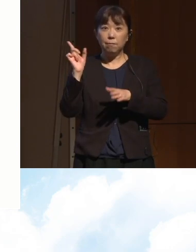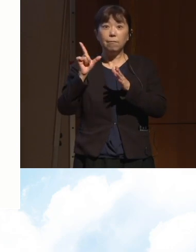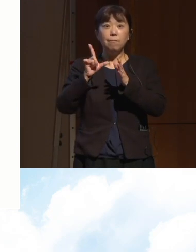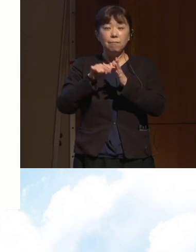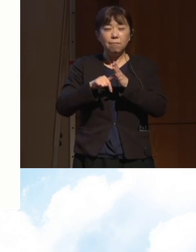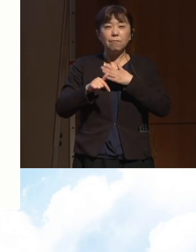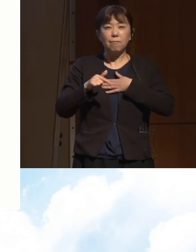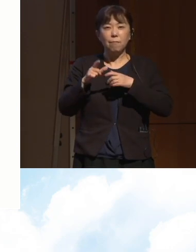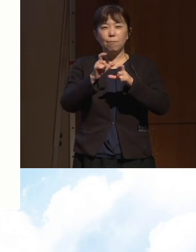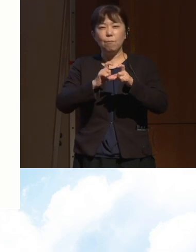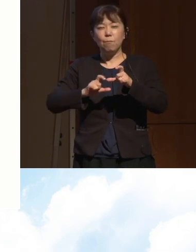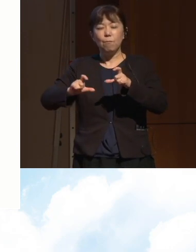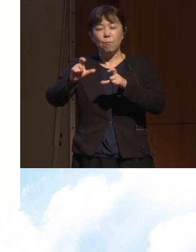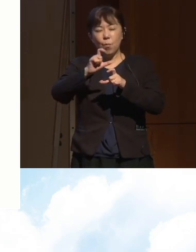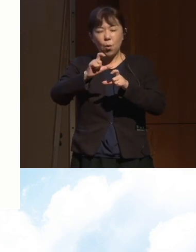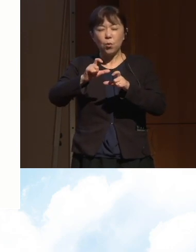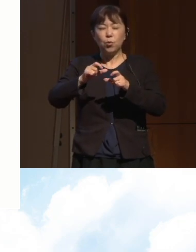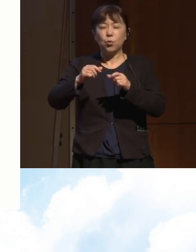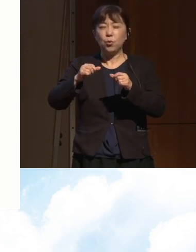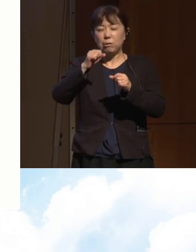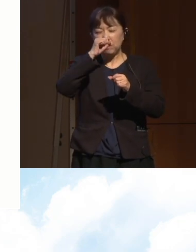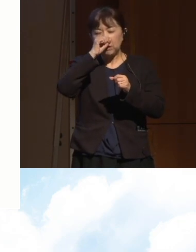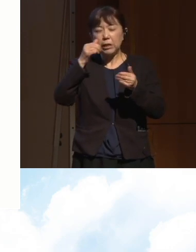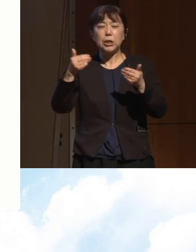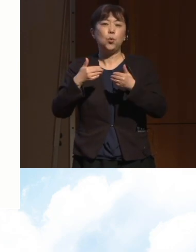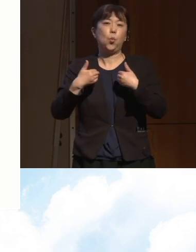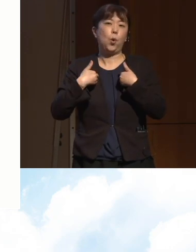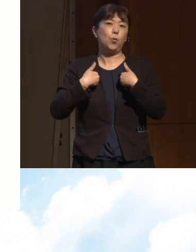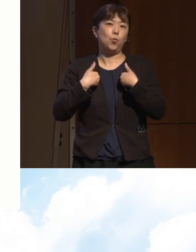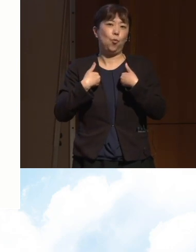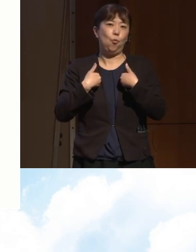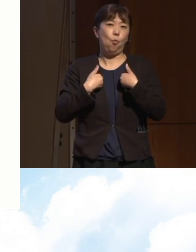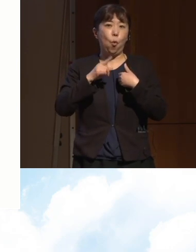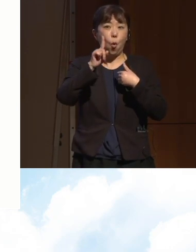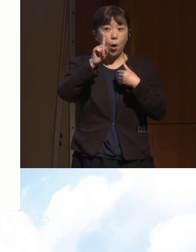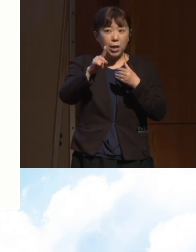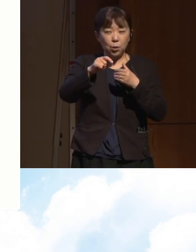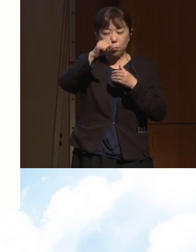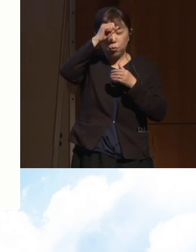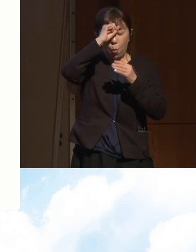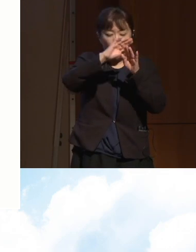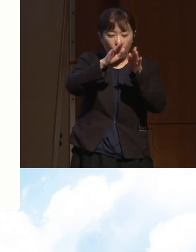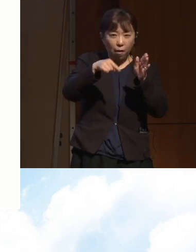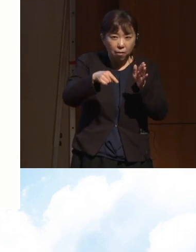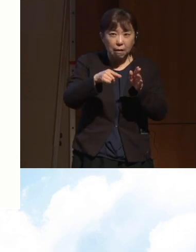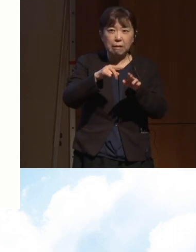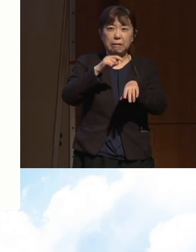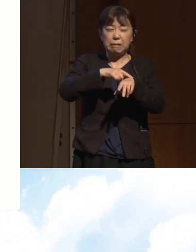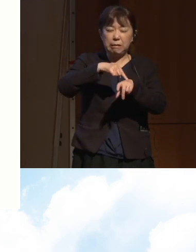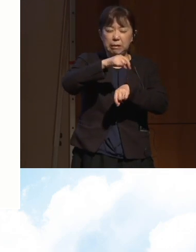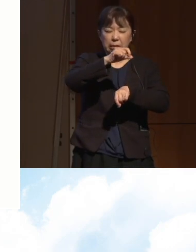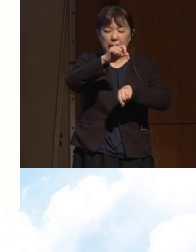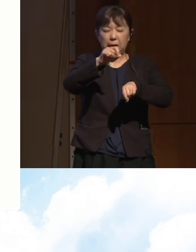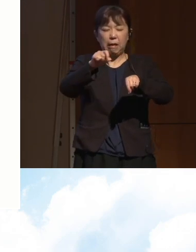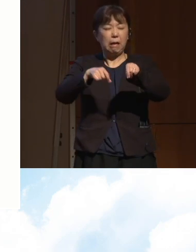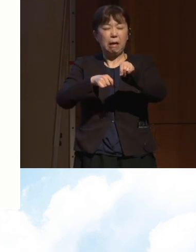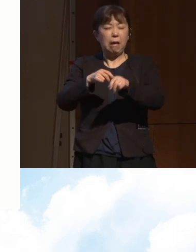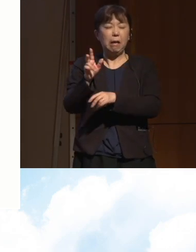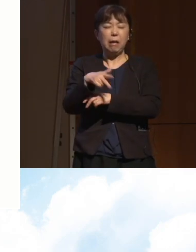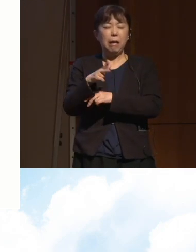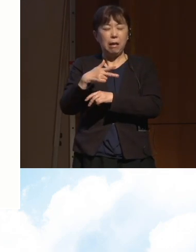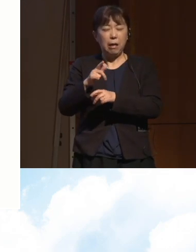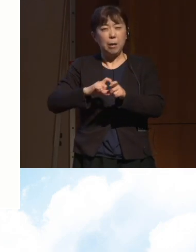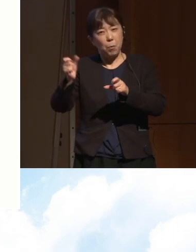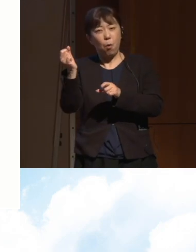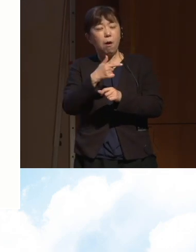We can't take so long on one pathogen to develop a vaccine. And so we developed the prototype